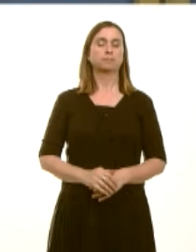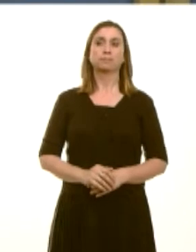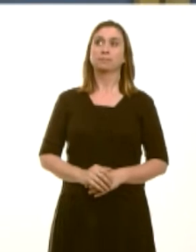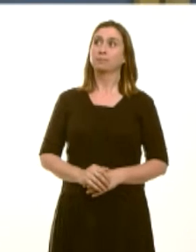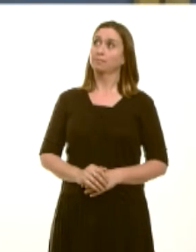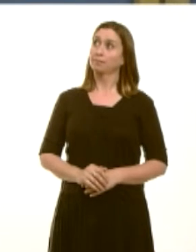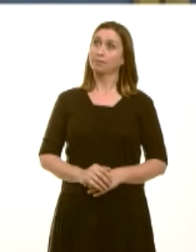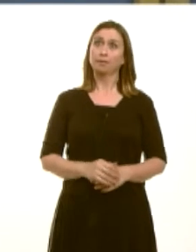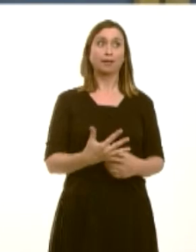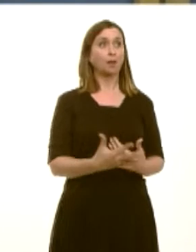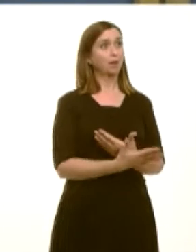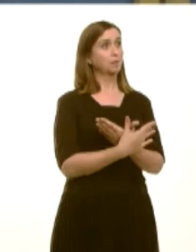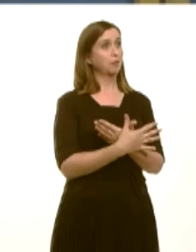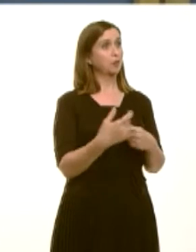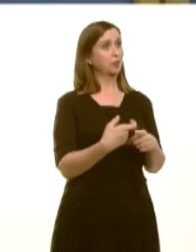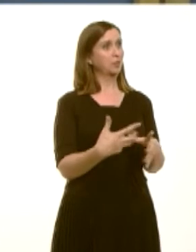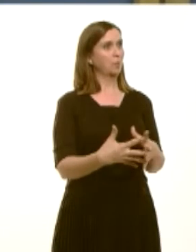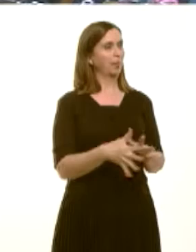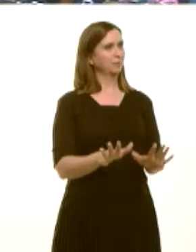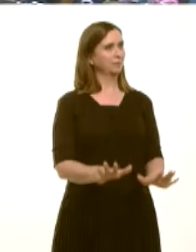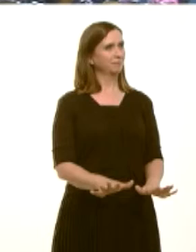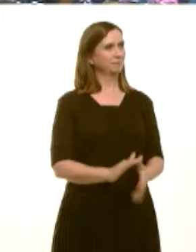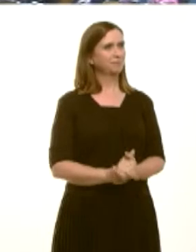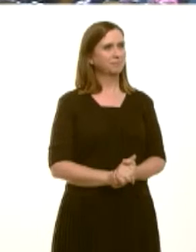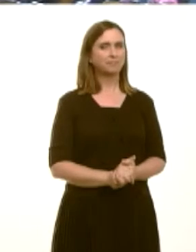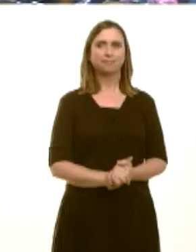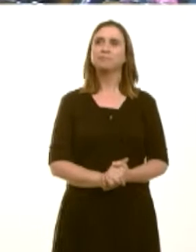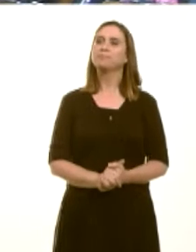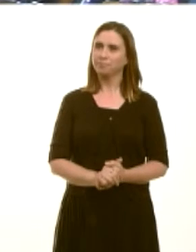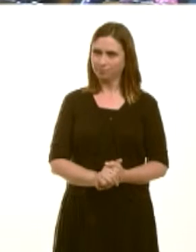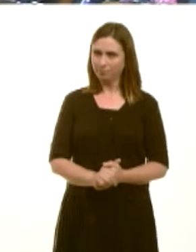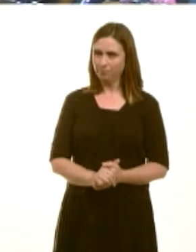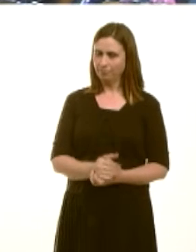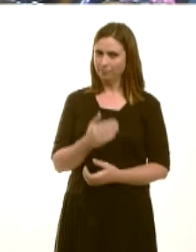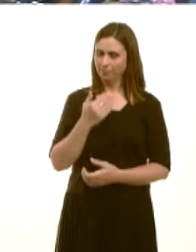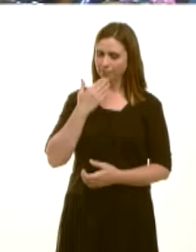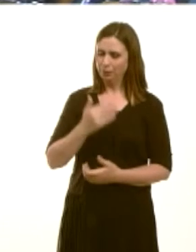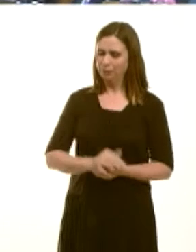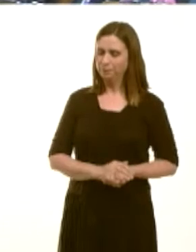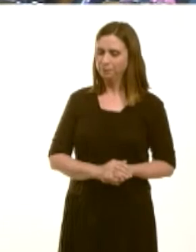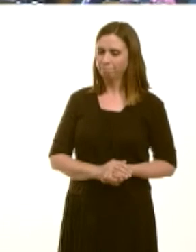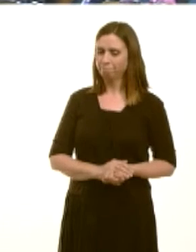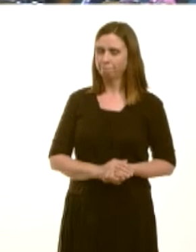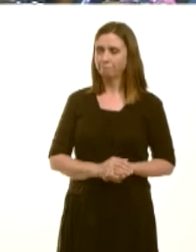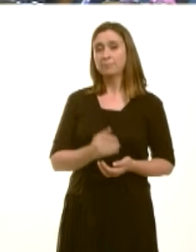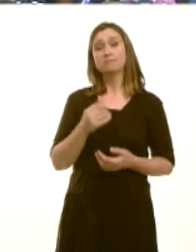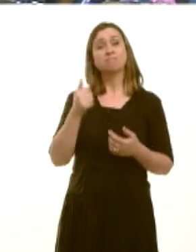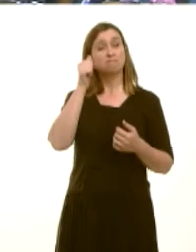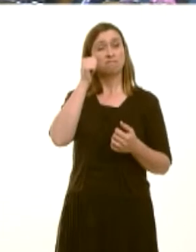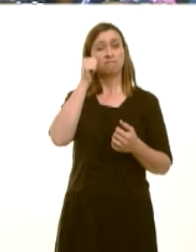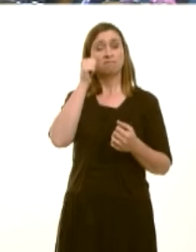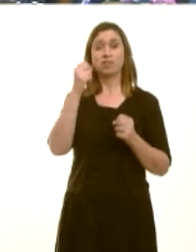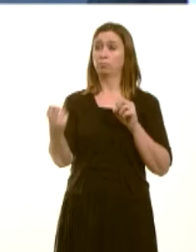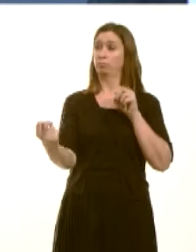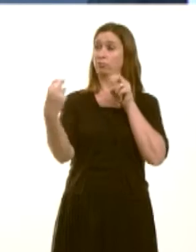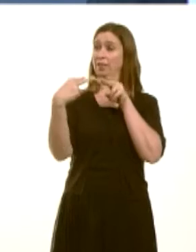Leader of the Welsh Liberal Democrats, Kirsty Williams. Thank you very much, Deputy Presiding Officer. First Minister, it costs £6.50 every time a